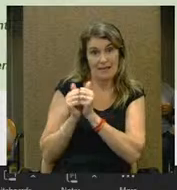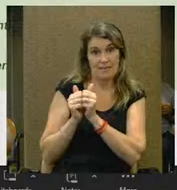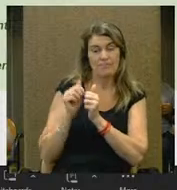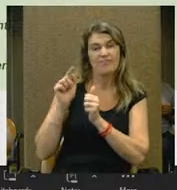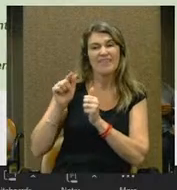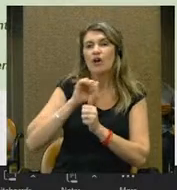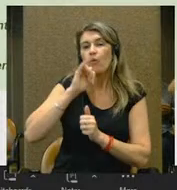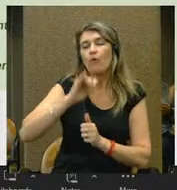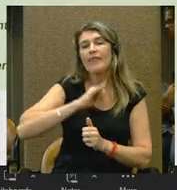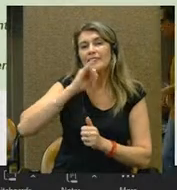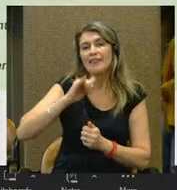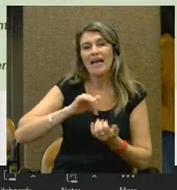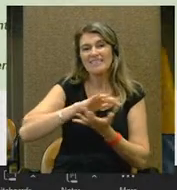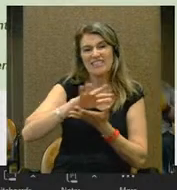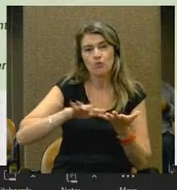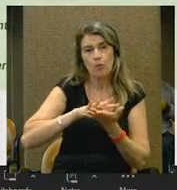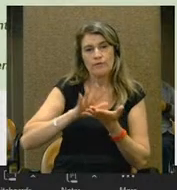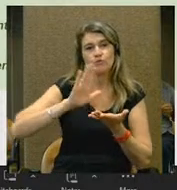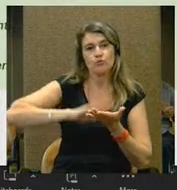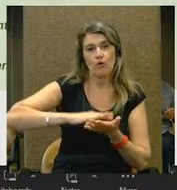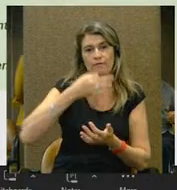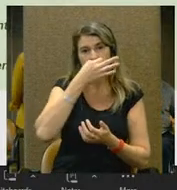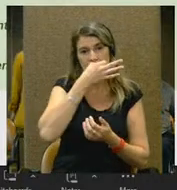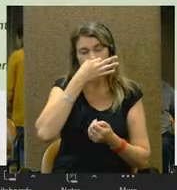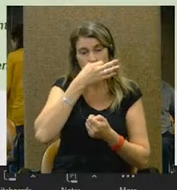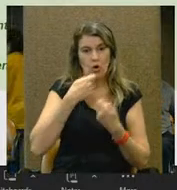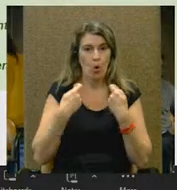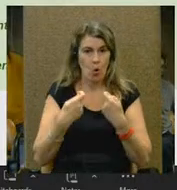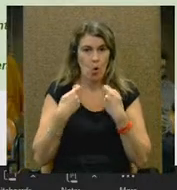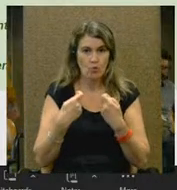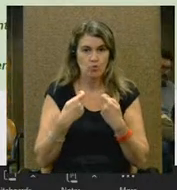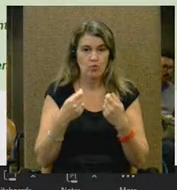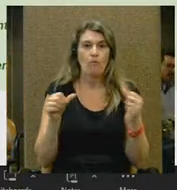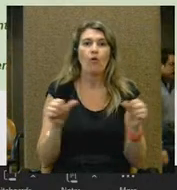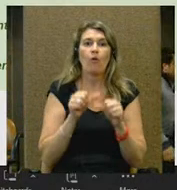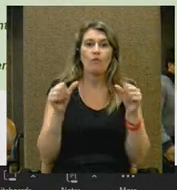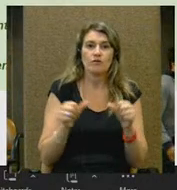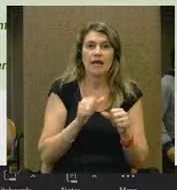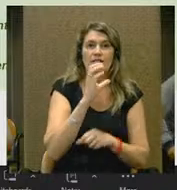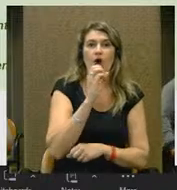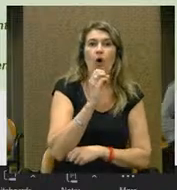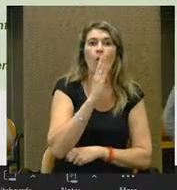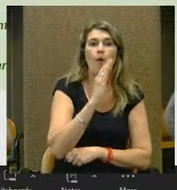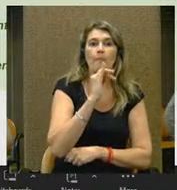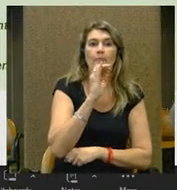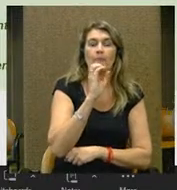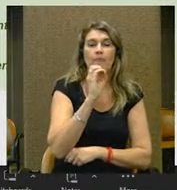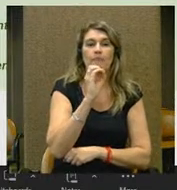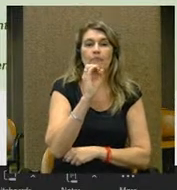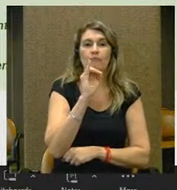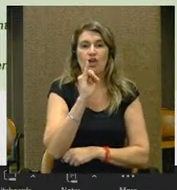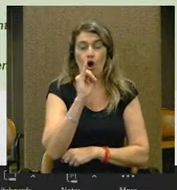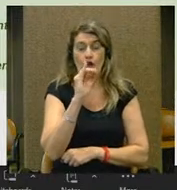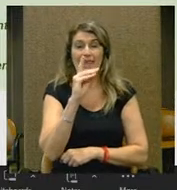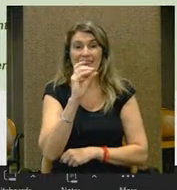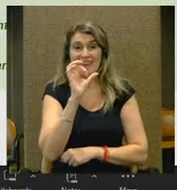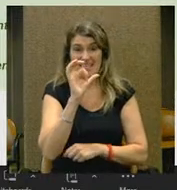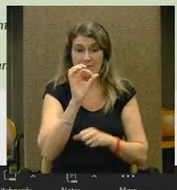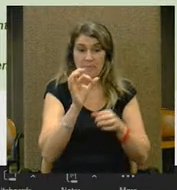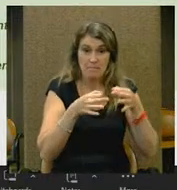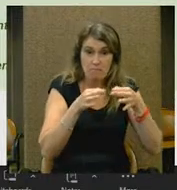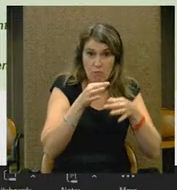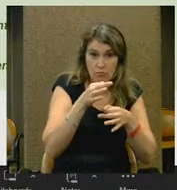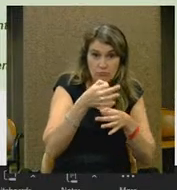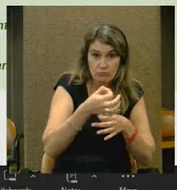will start by talking about the current situation of the consumption and the production of opioids in Europe, and then we will